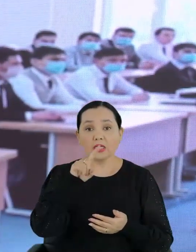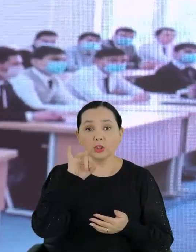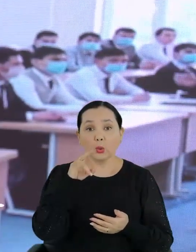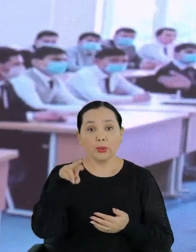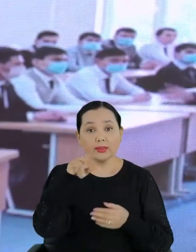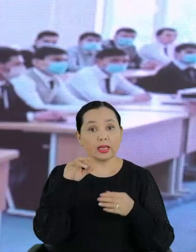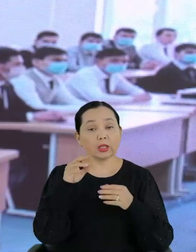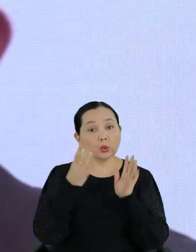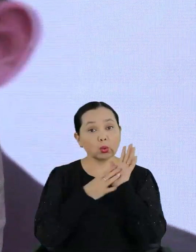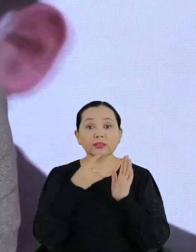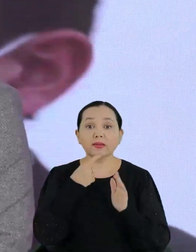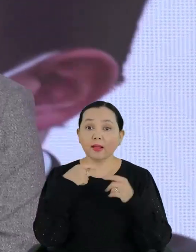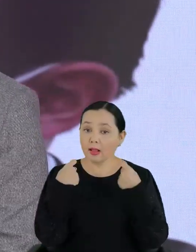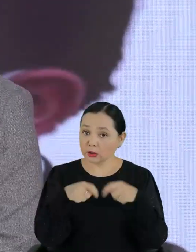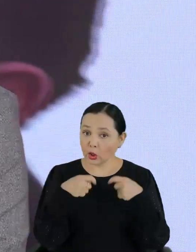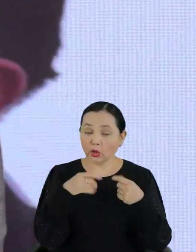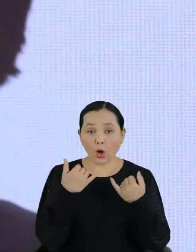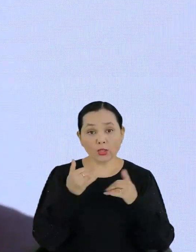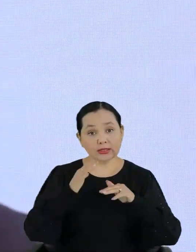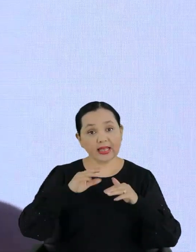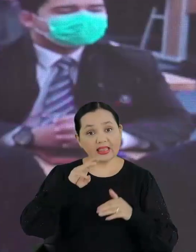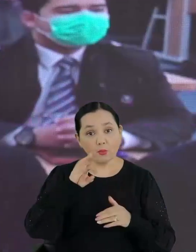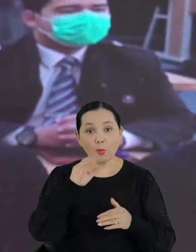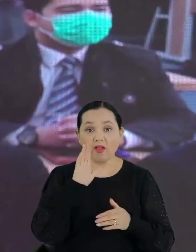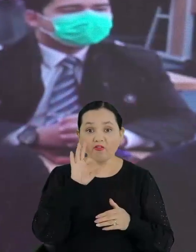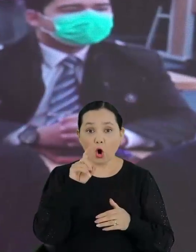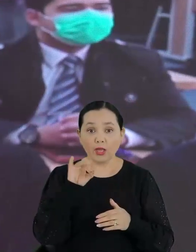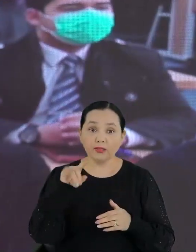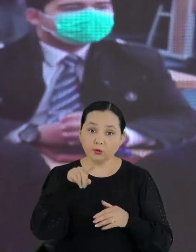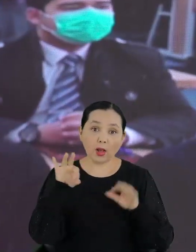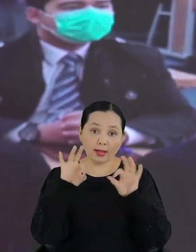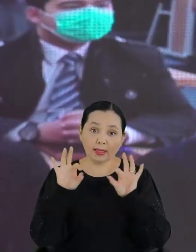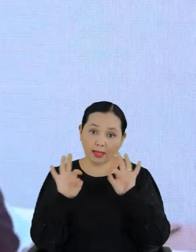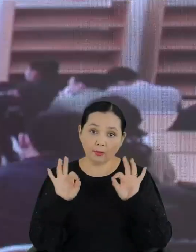sotilyapti. 9 tilda. Hozir hamkasbimiz Temur Malik Vohidov gapiradi bu haqda.